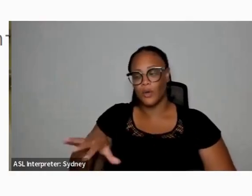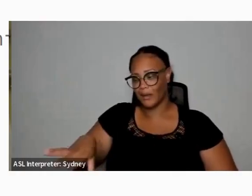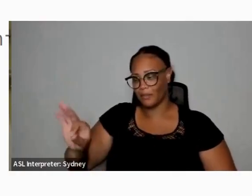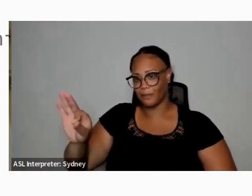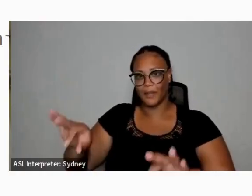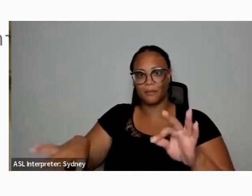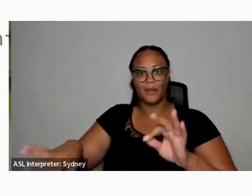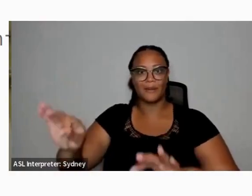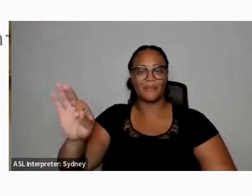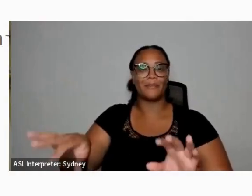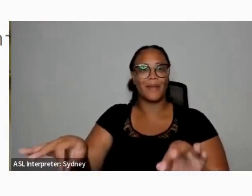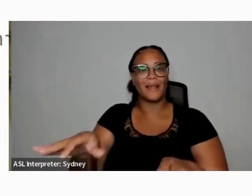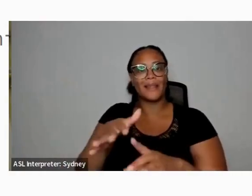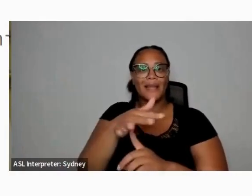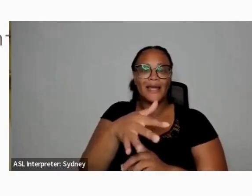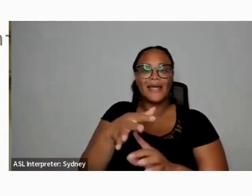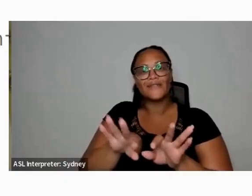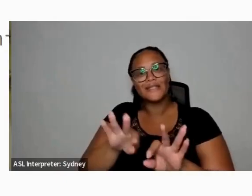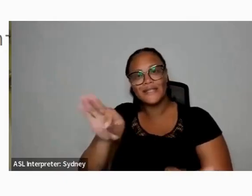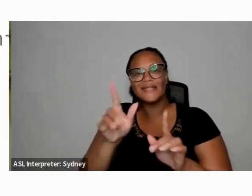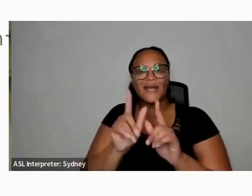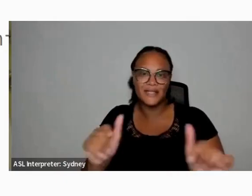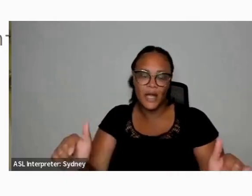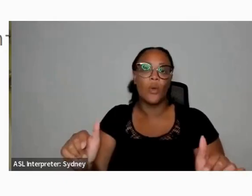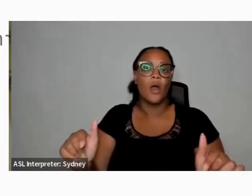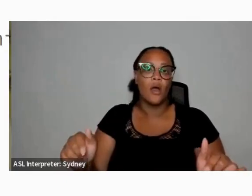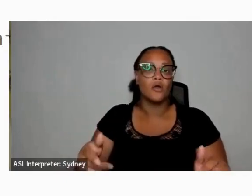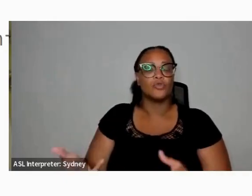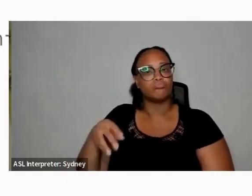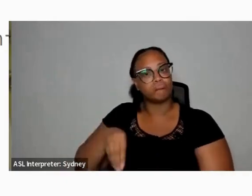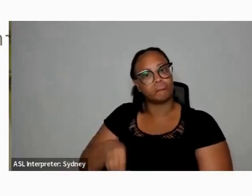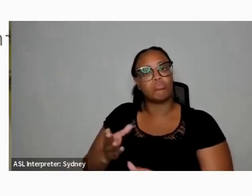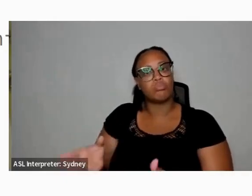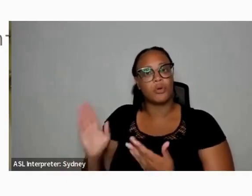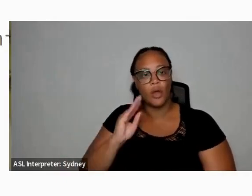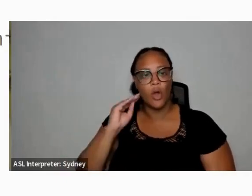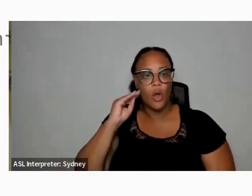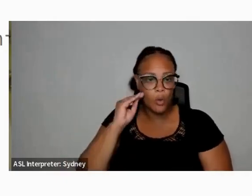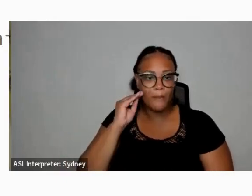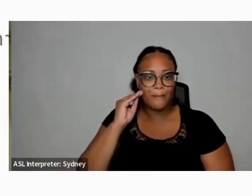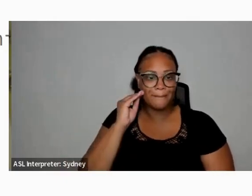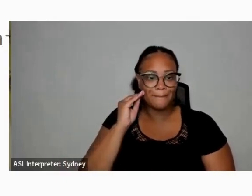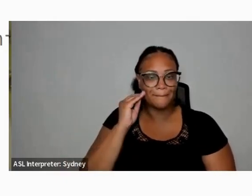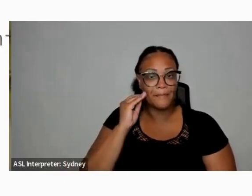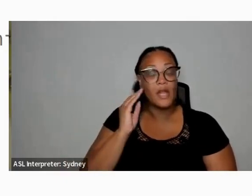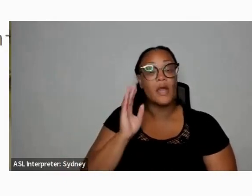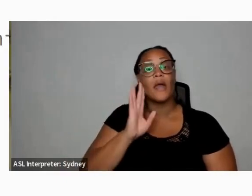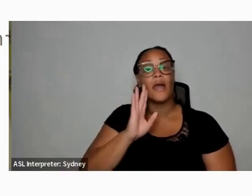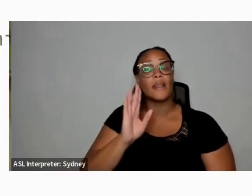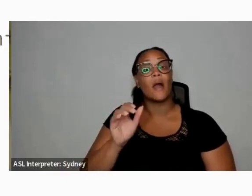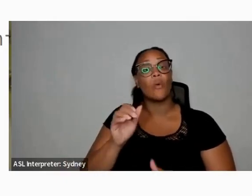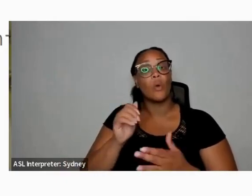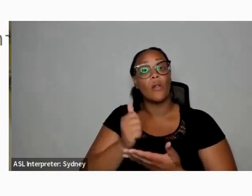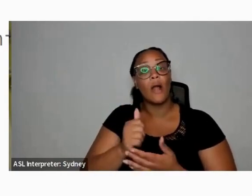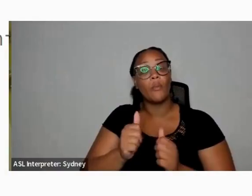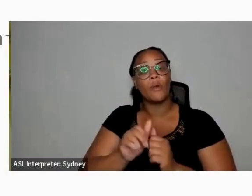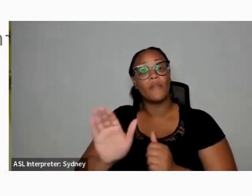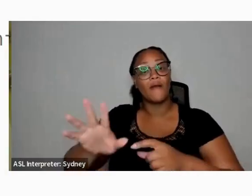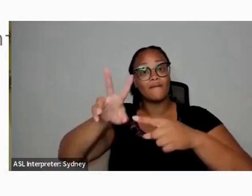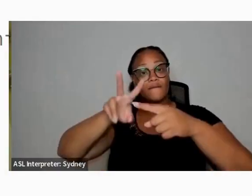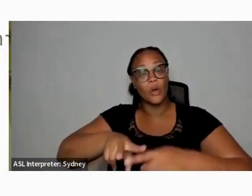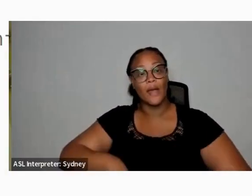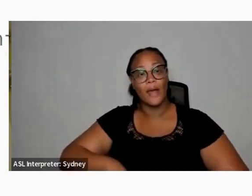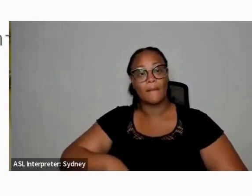book with your child. It helps reinforce vocabulary, so you can talk about who you saw, what you